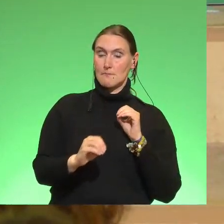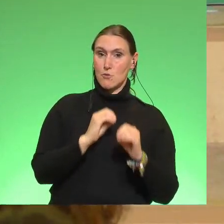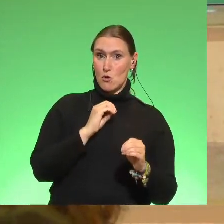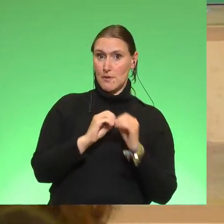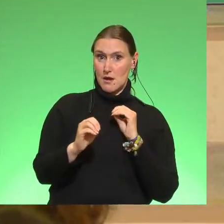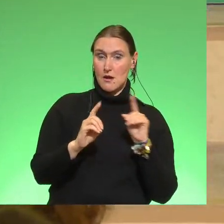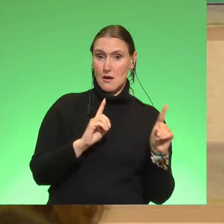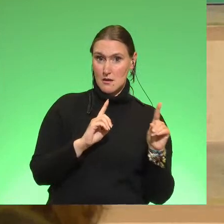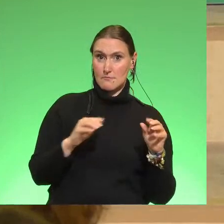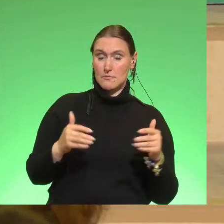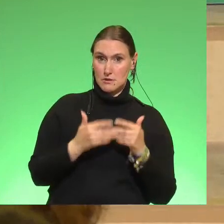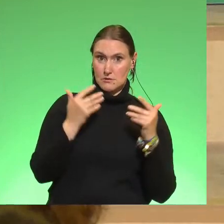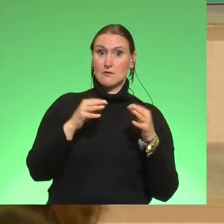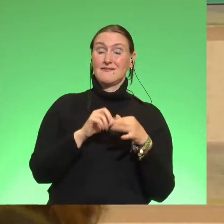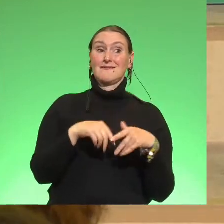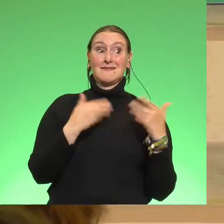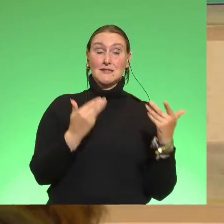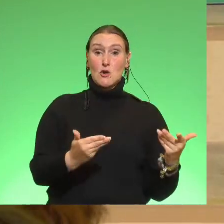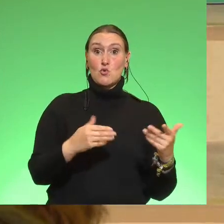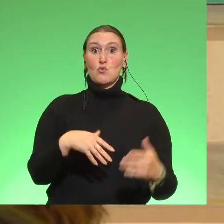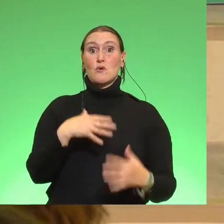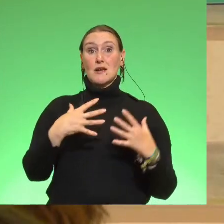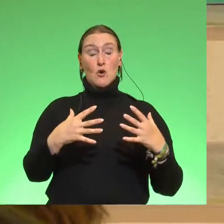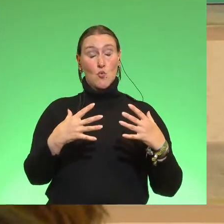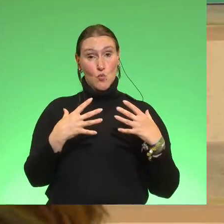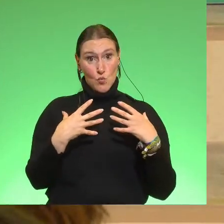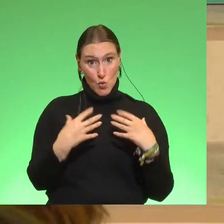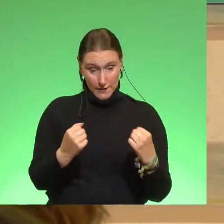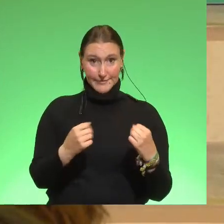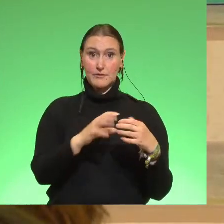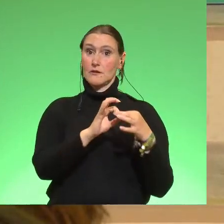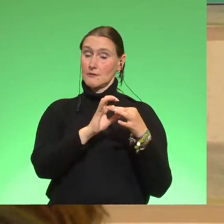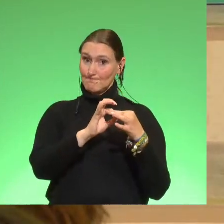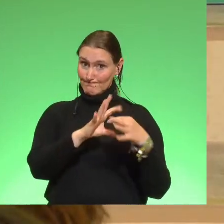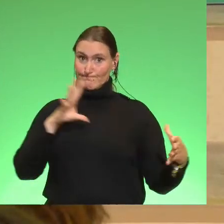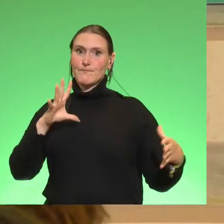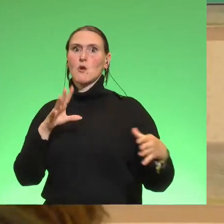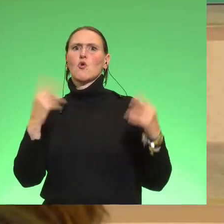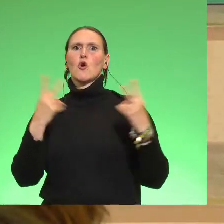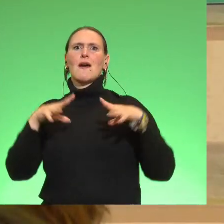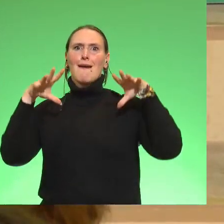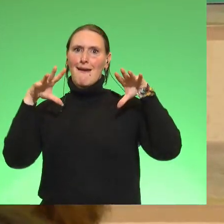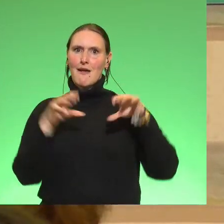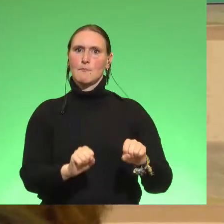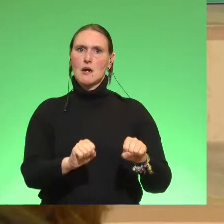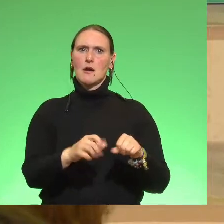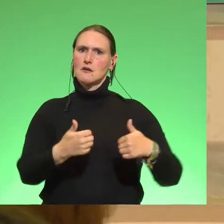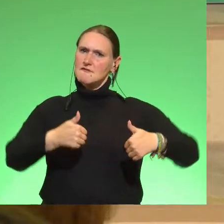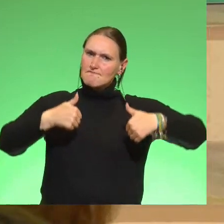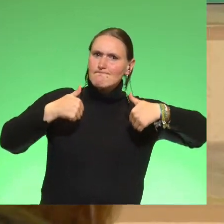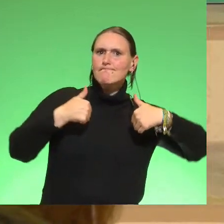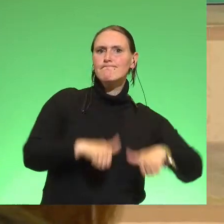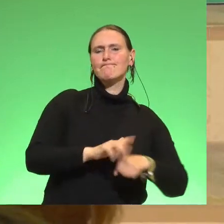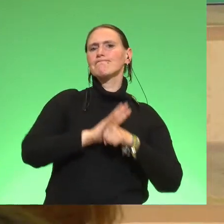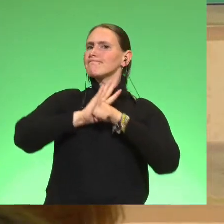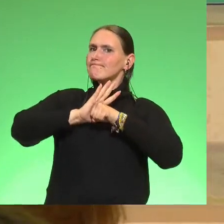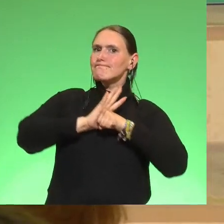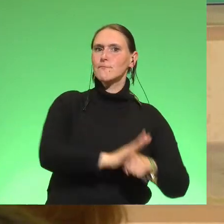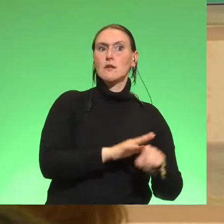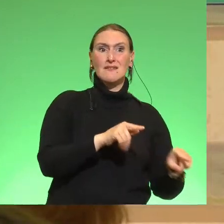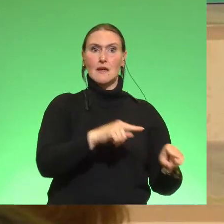independent and to force independence from empire, they had to formulate themselves as nation